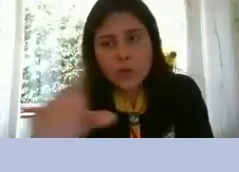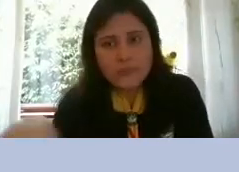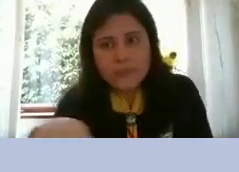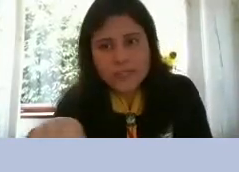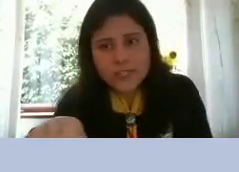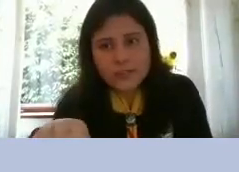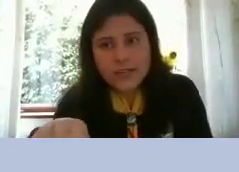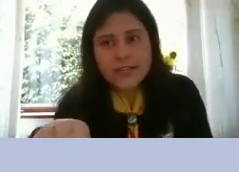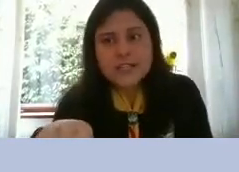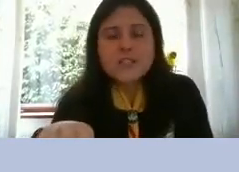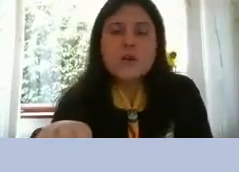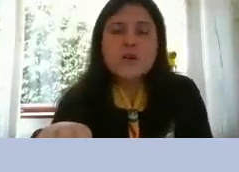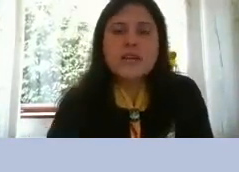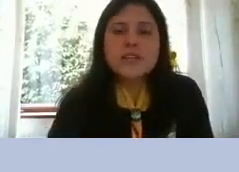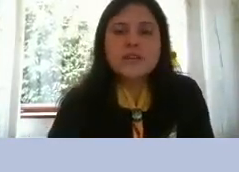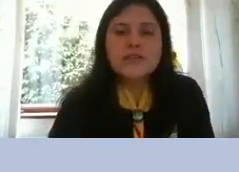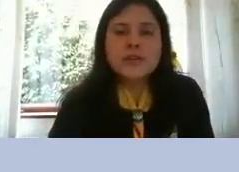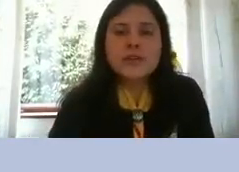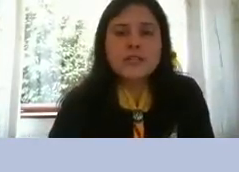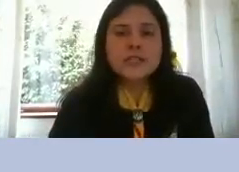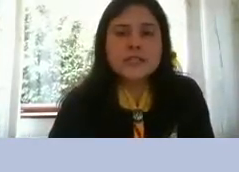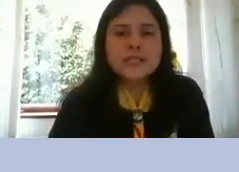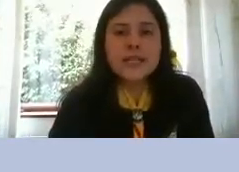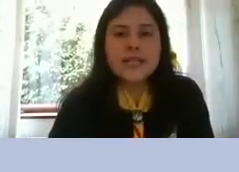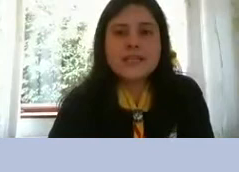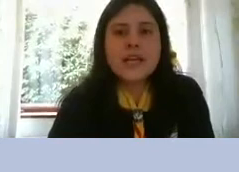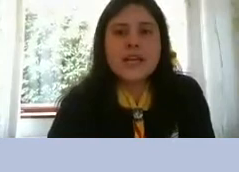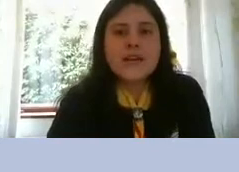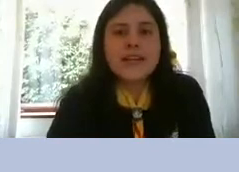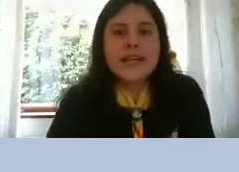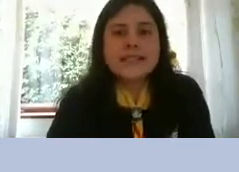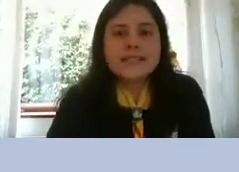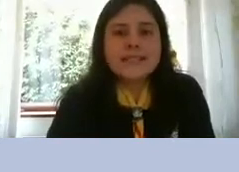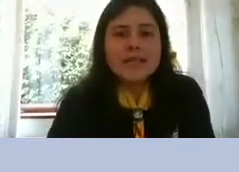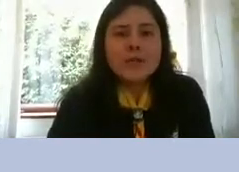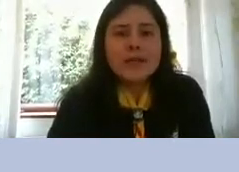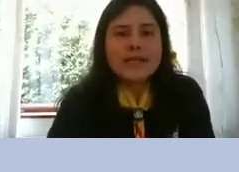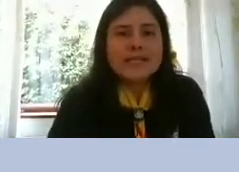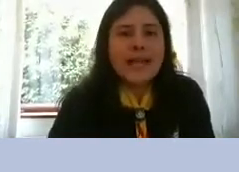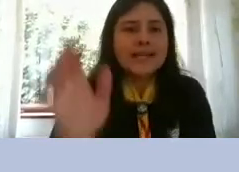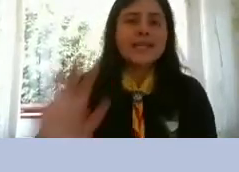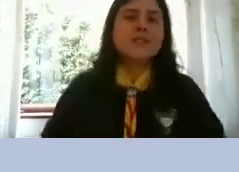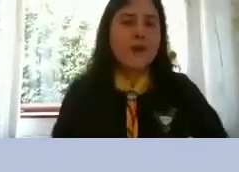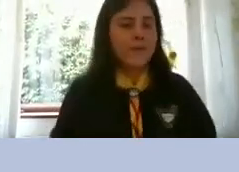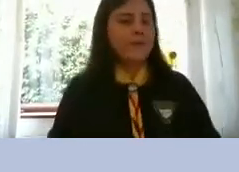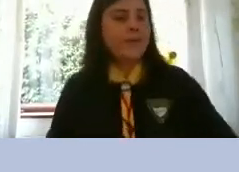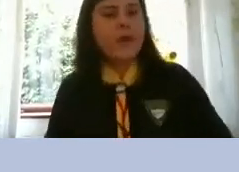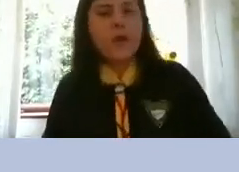when we finish. Okay, so that you can follow these links. Let's see what is next.